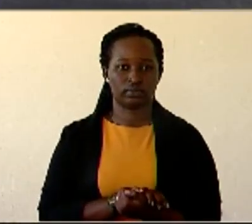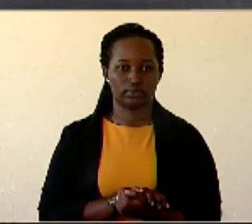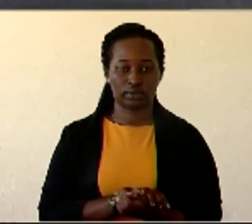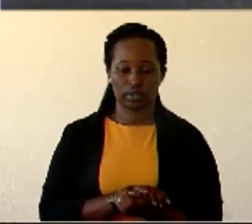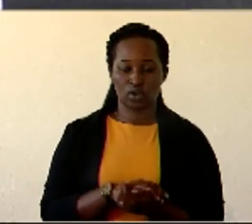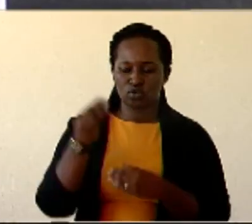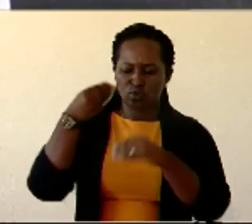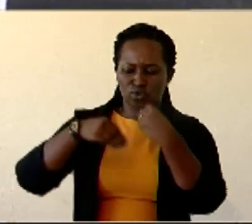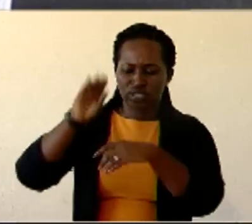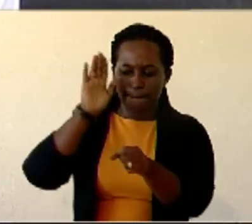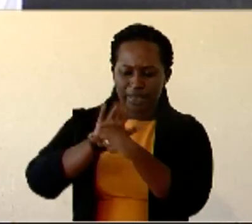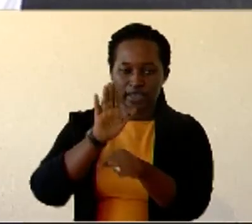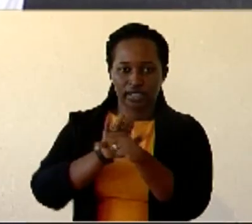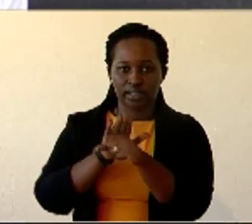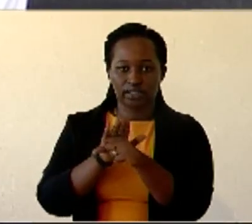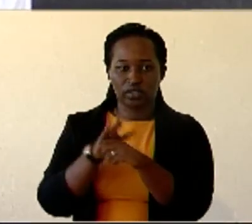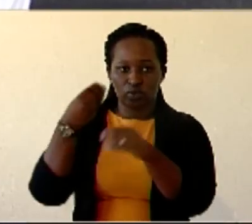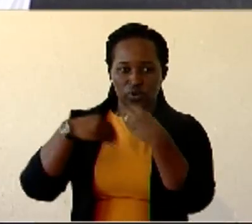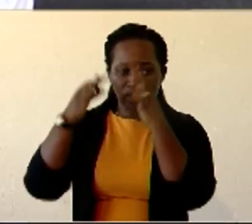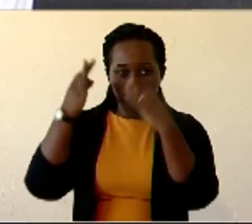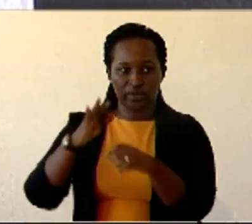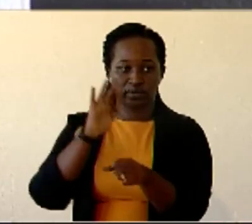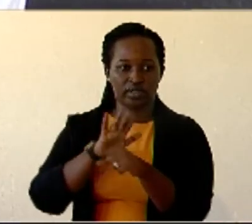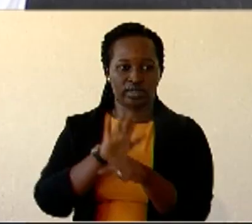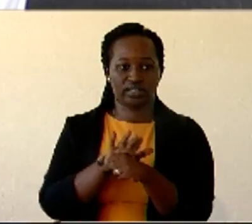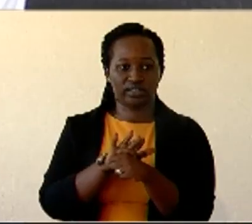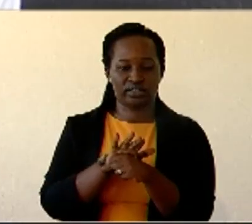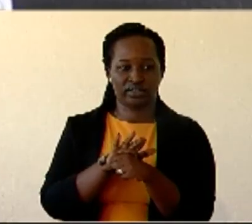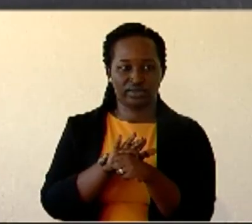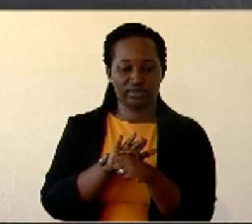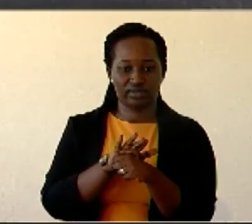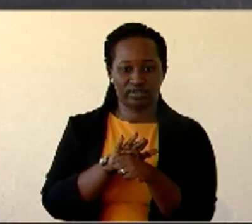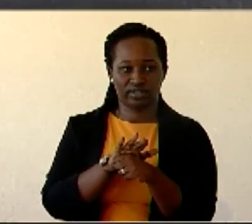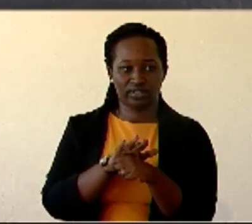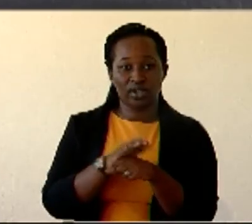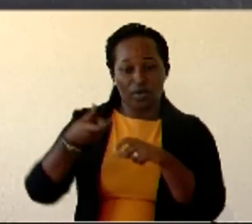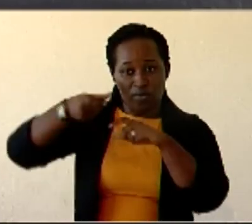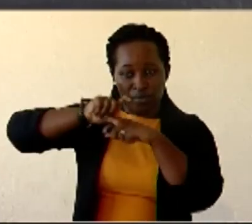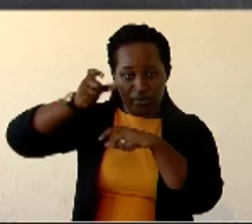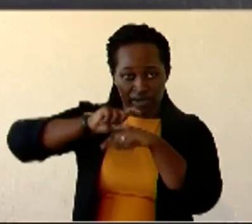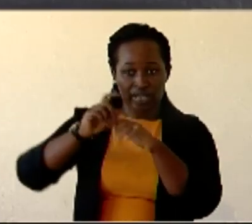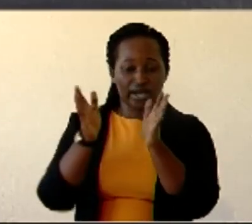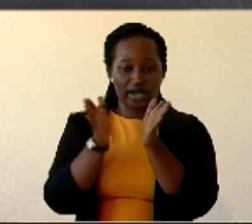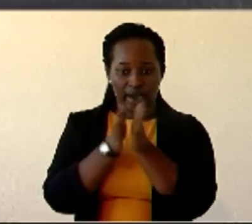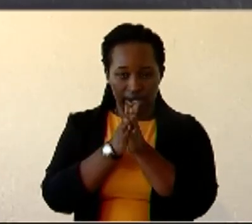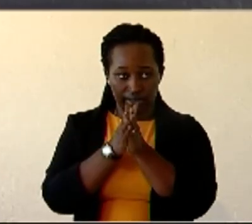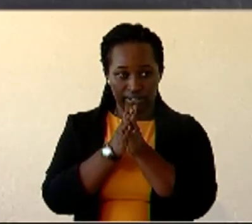maximizing sales maximization goal, objective. Maximizing sales and